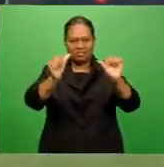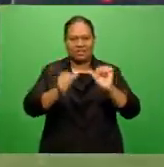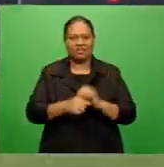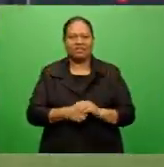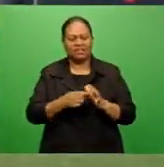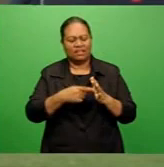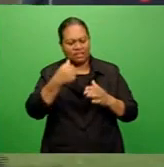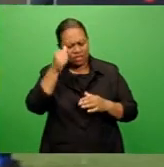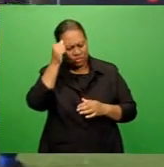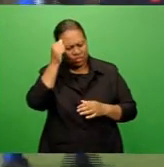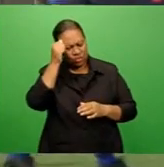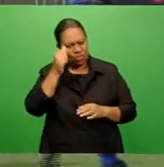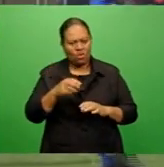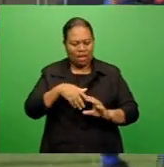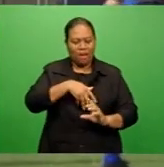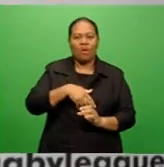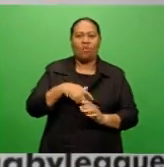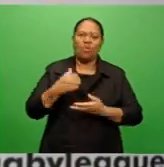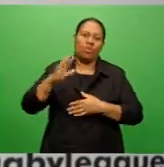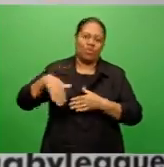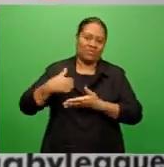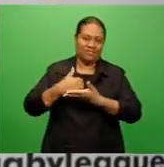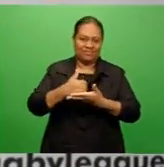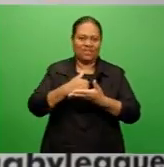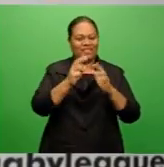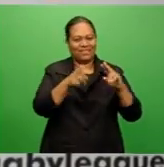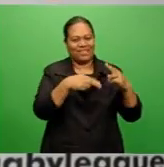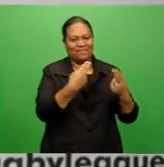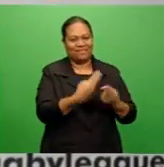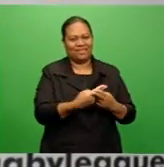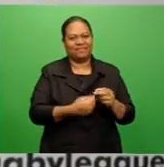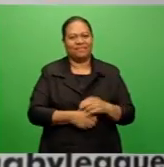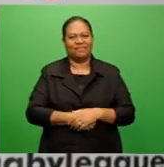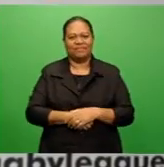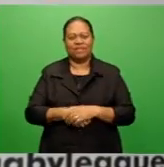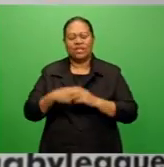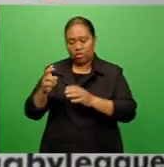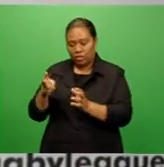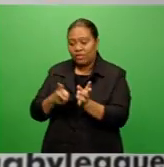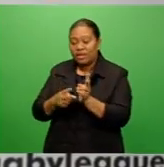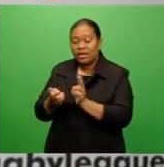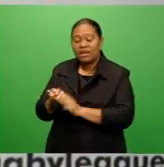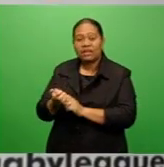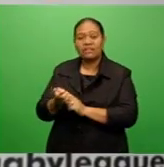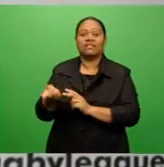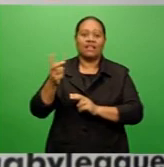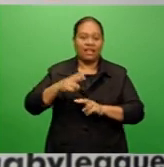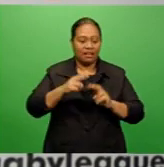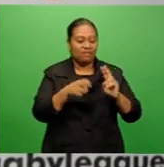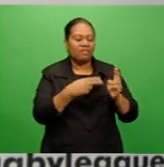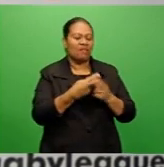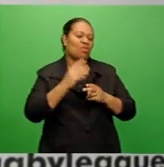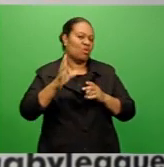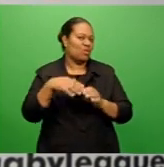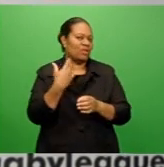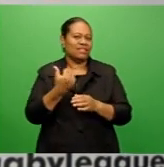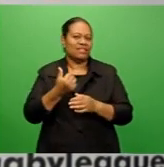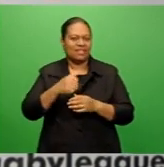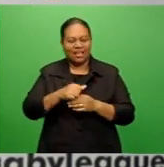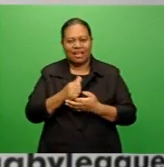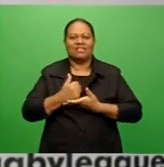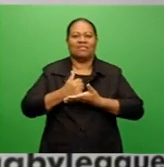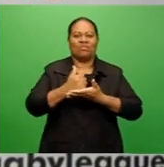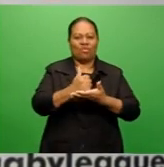knows his family is the backbone of his career. Our family and our village is a big fan of rugby league, and